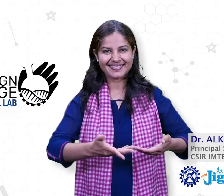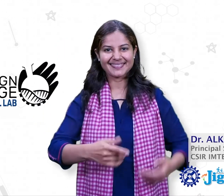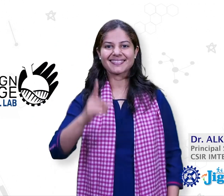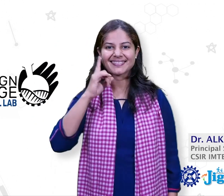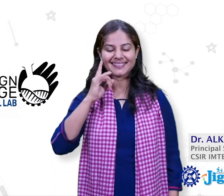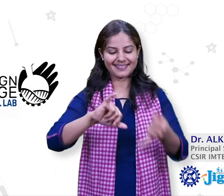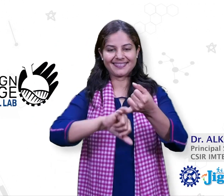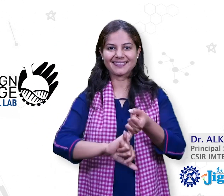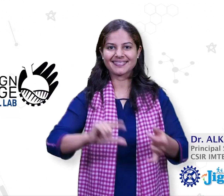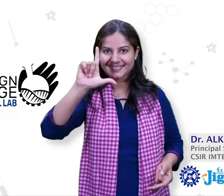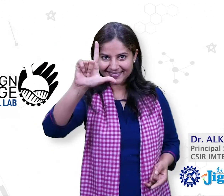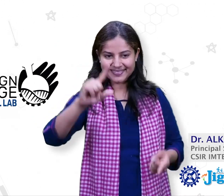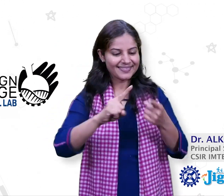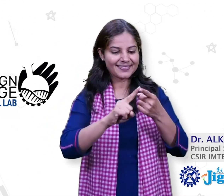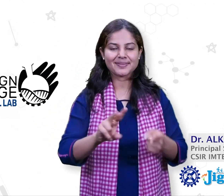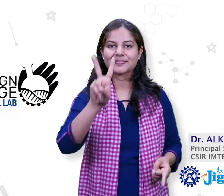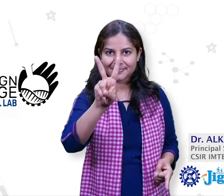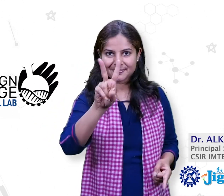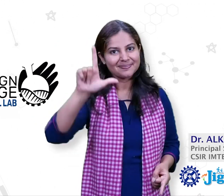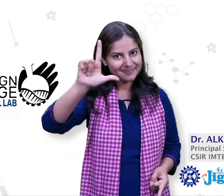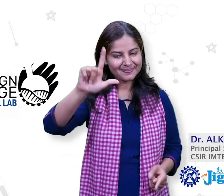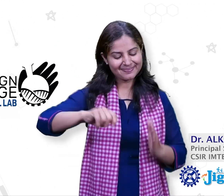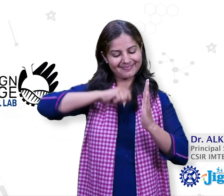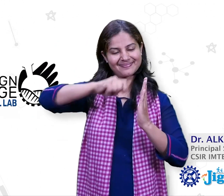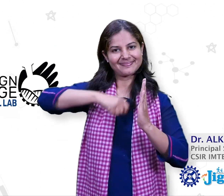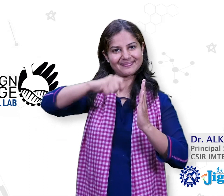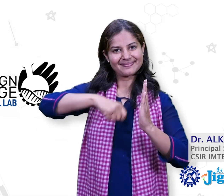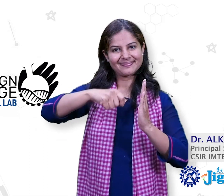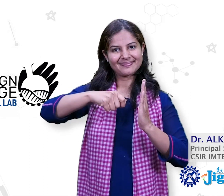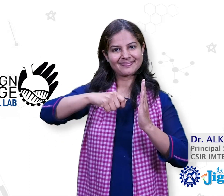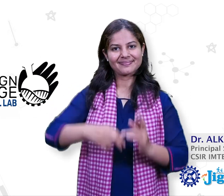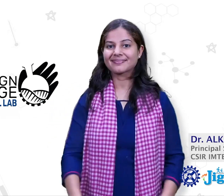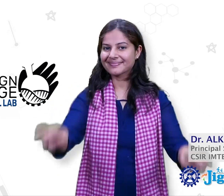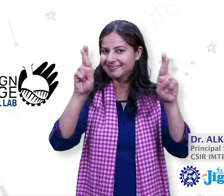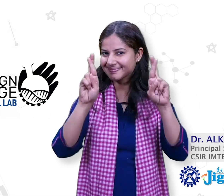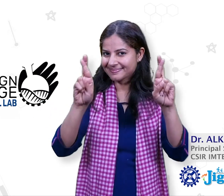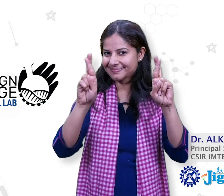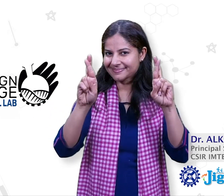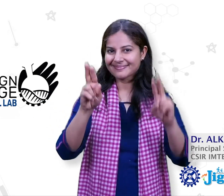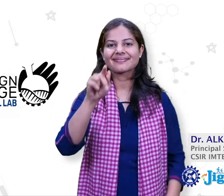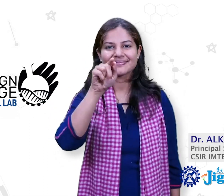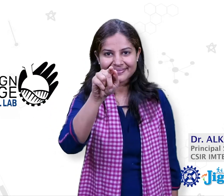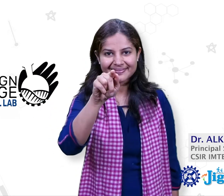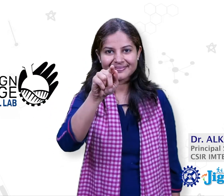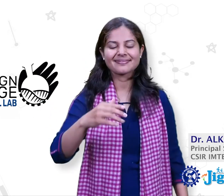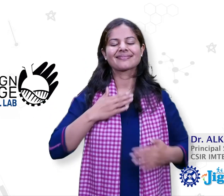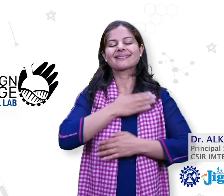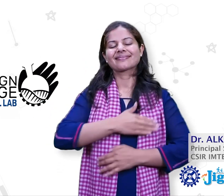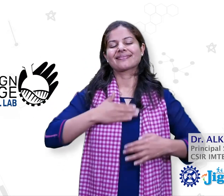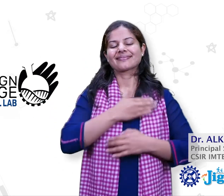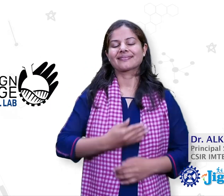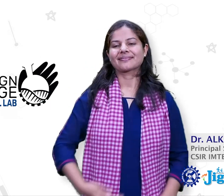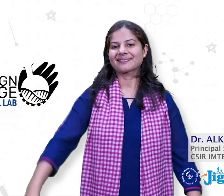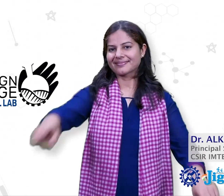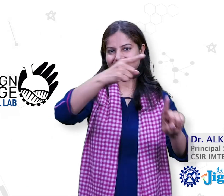event in the country the scientific program was made deaf accessible under the ongoing project of islevl